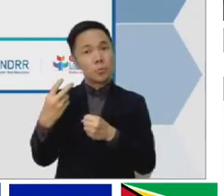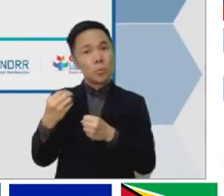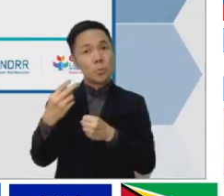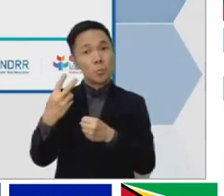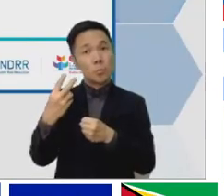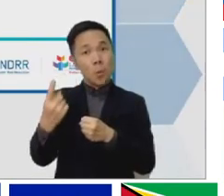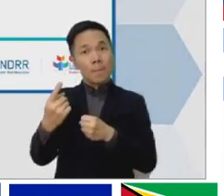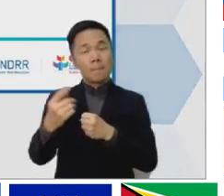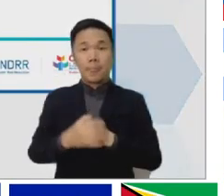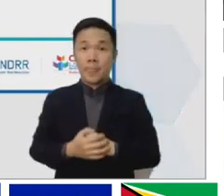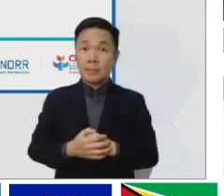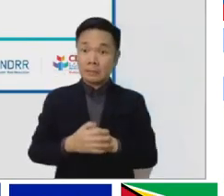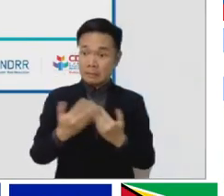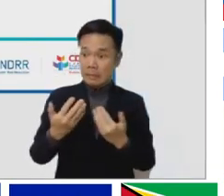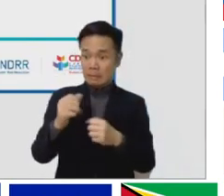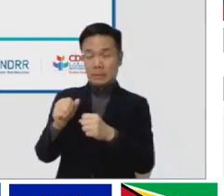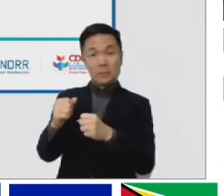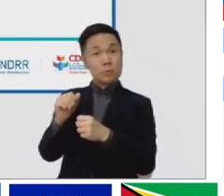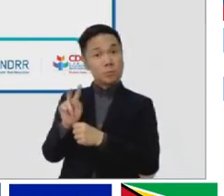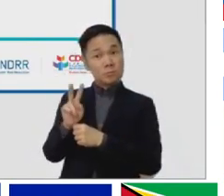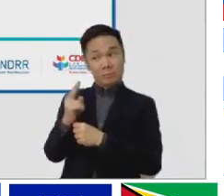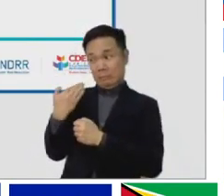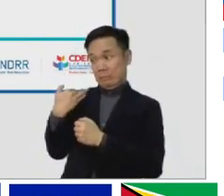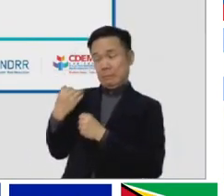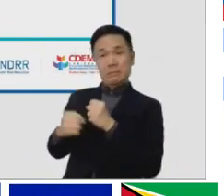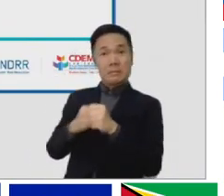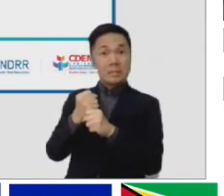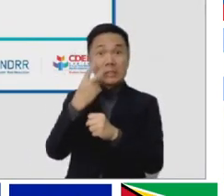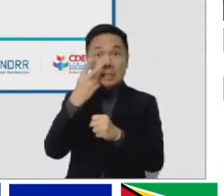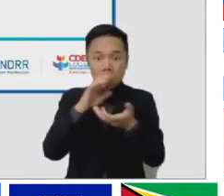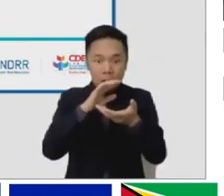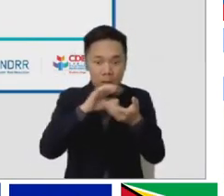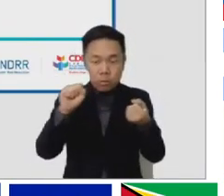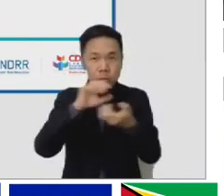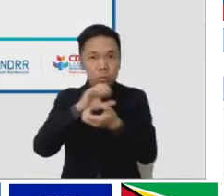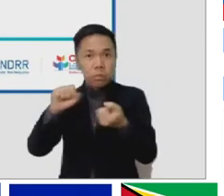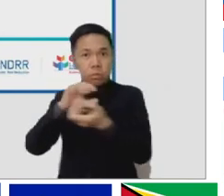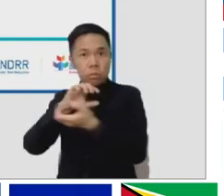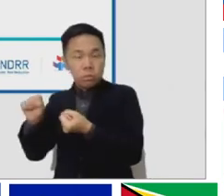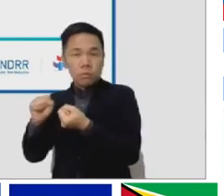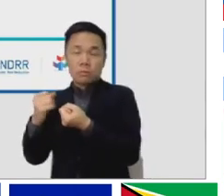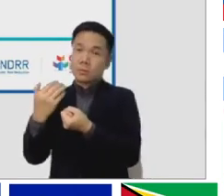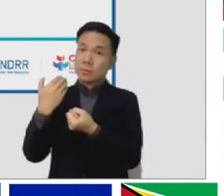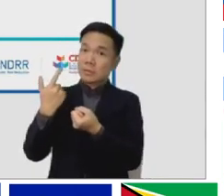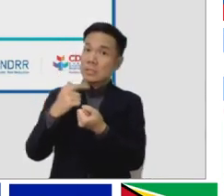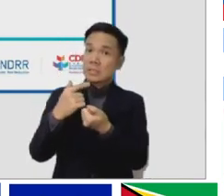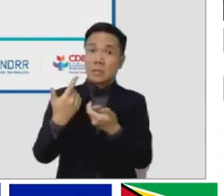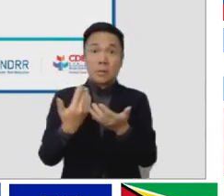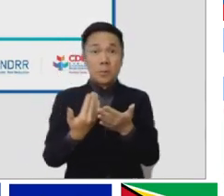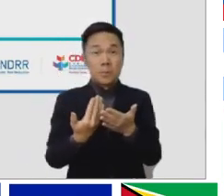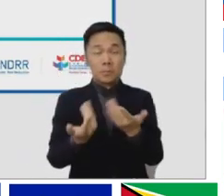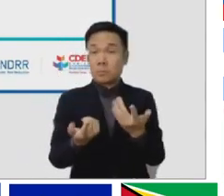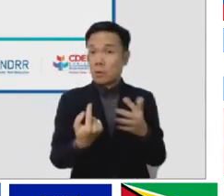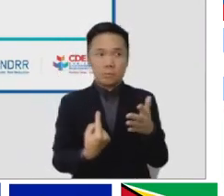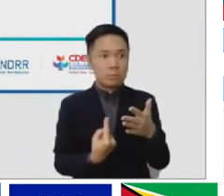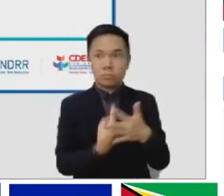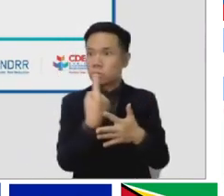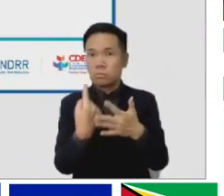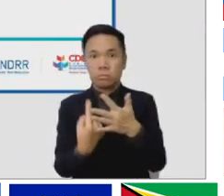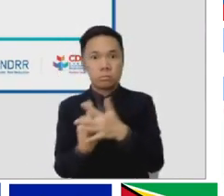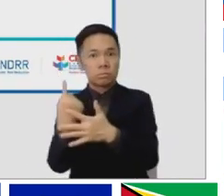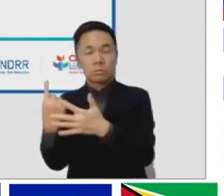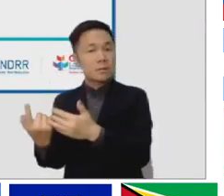the 2020 season, with the diversity of the hazards that we have faced, the new challenges that we have faced, the need to